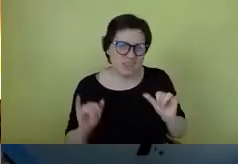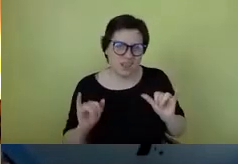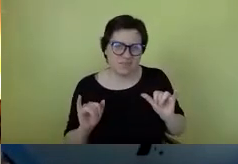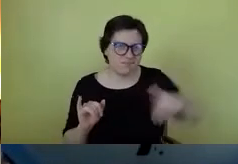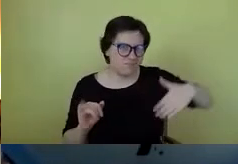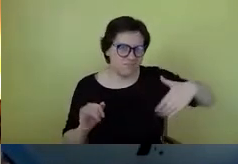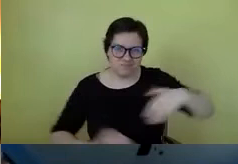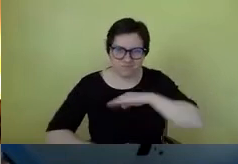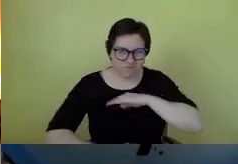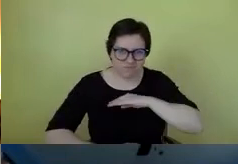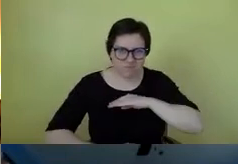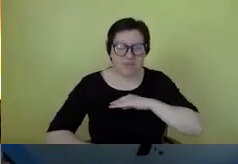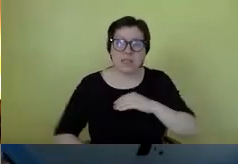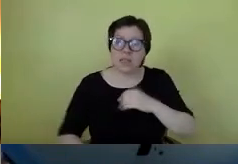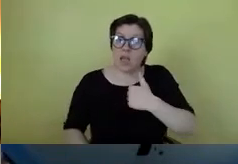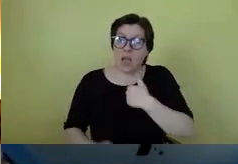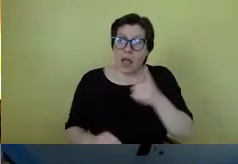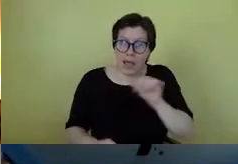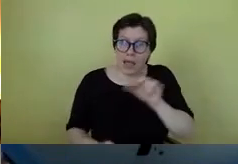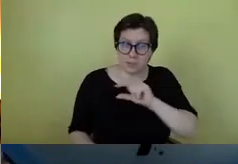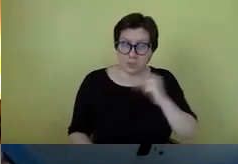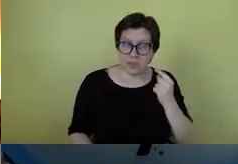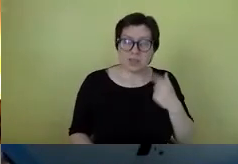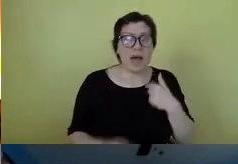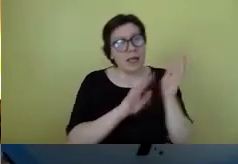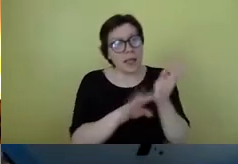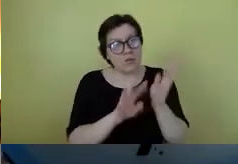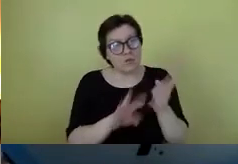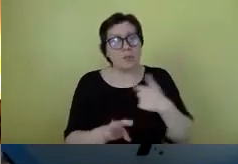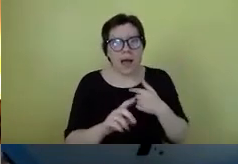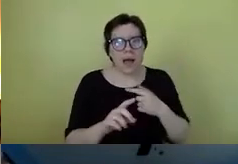As a priest, when I live stream, I go to communion.